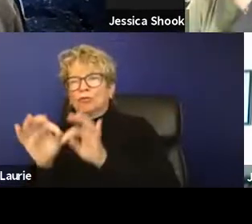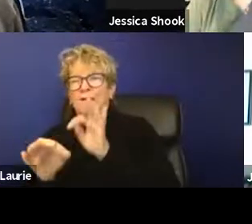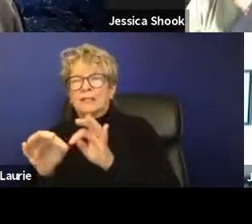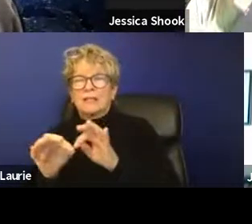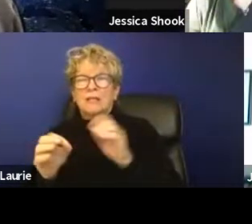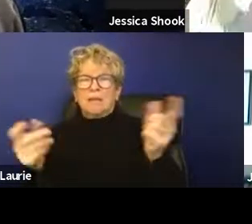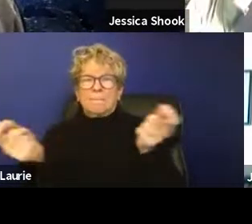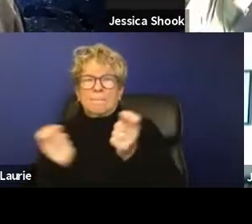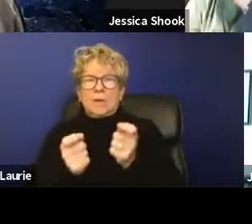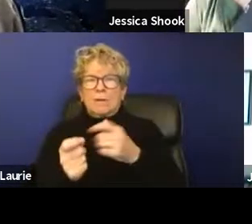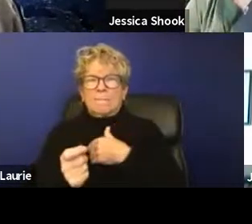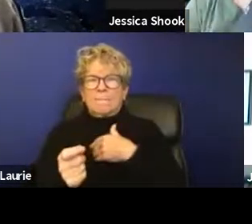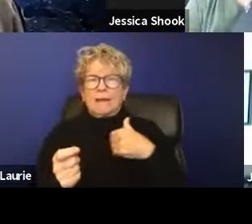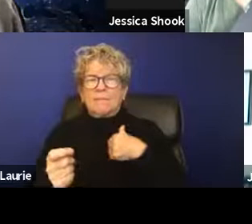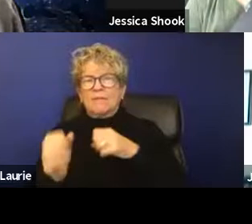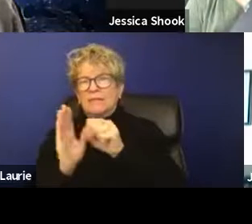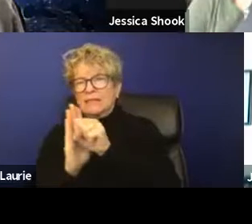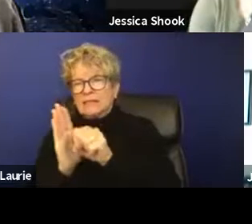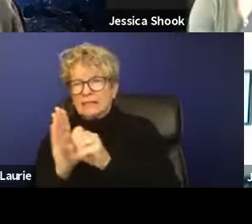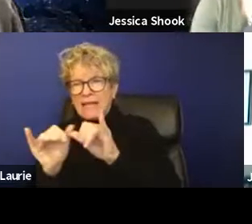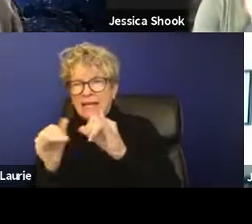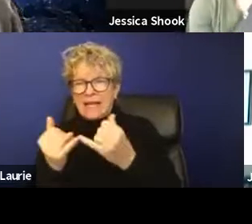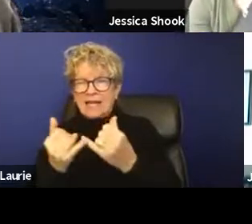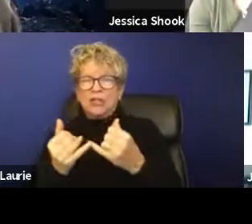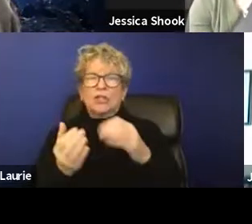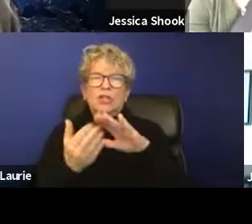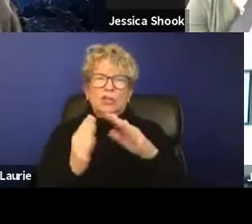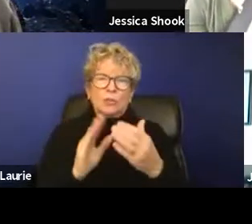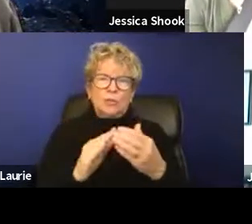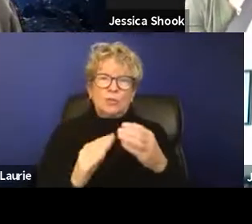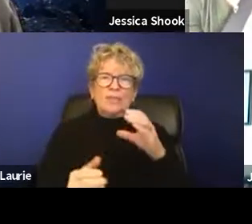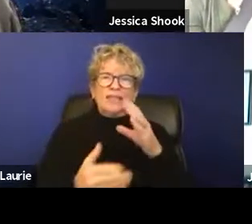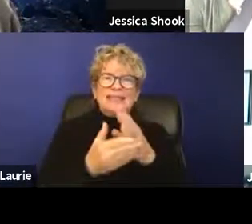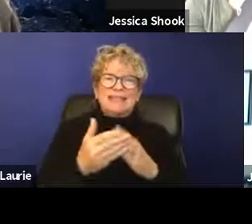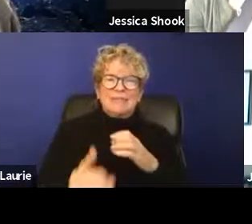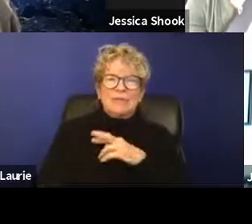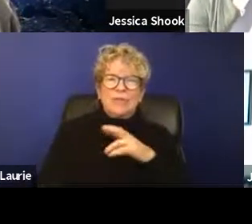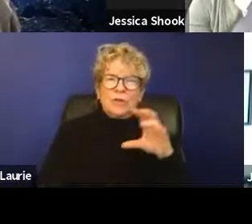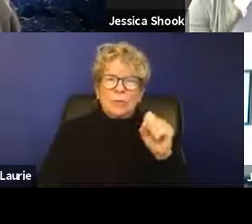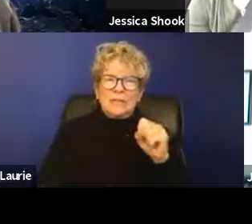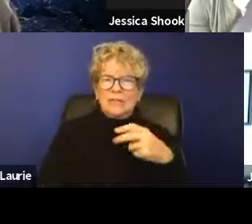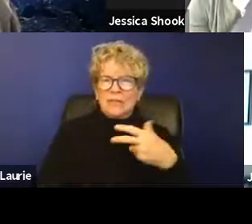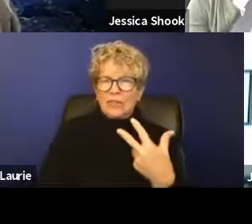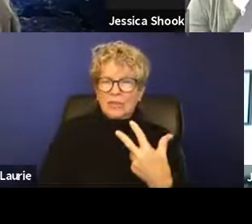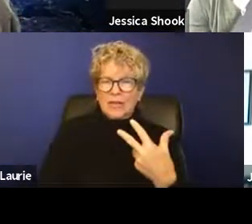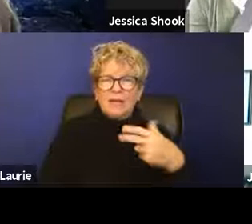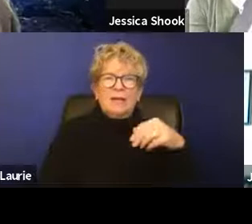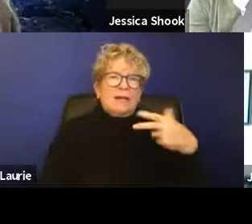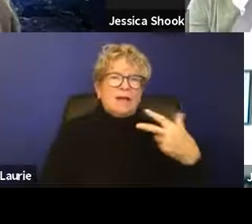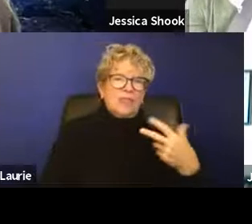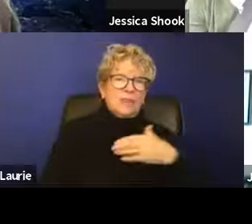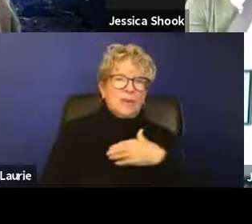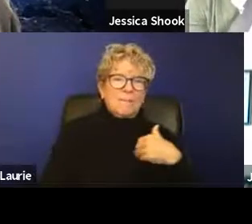community, members of state agencies, some members of the CRIS committee. I think it's 3 members of the CRIS committee, as well as 3 members from